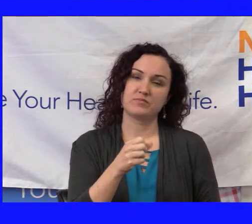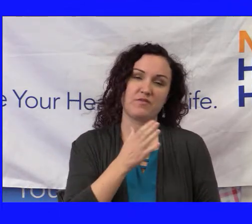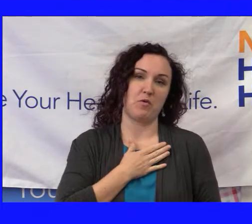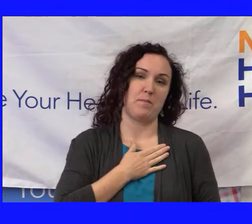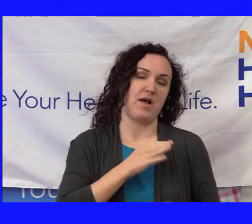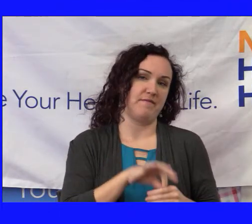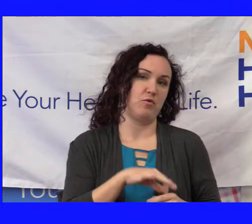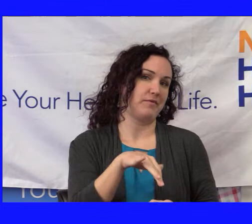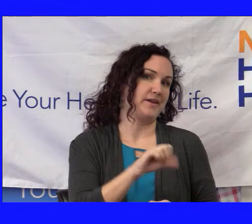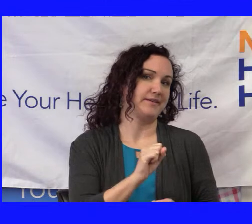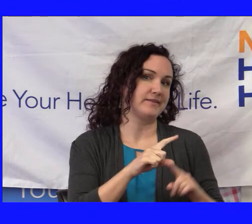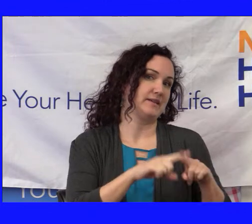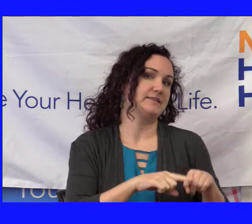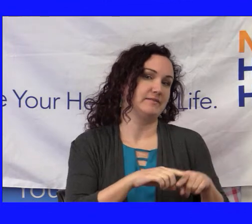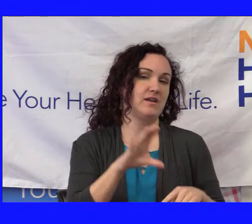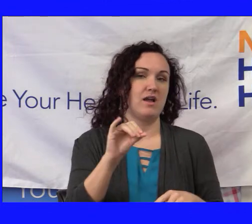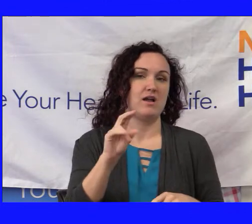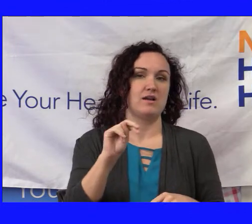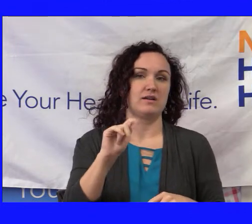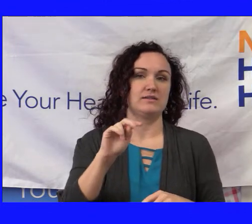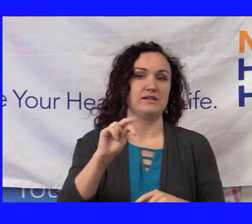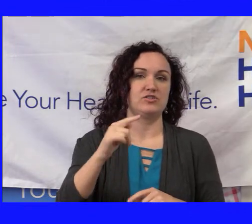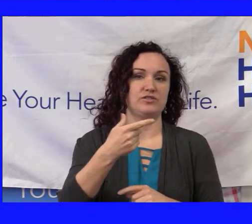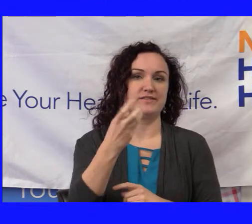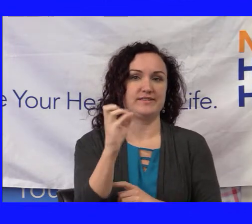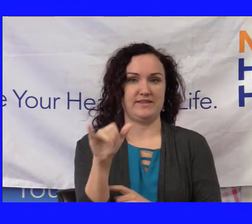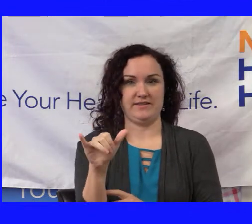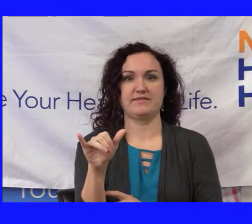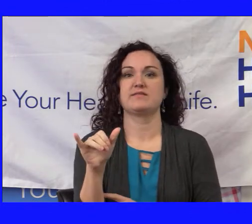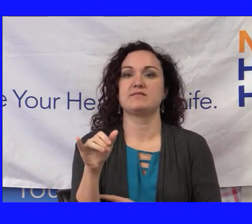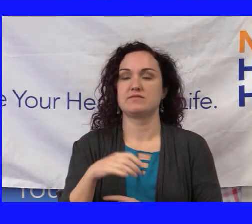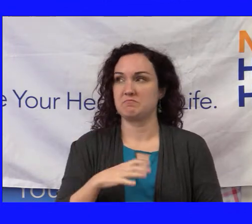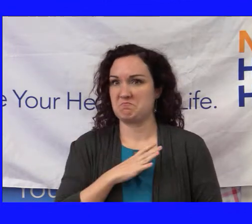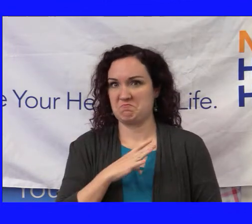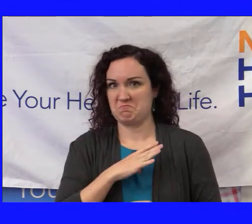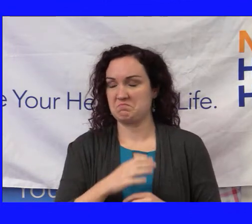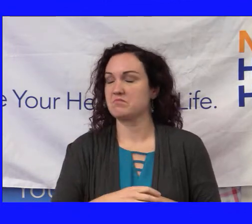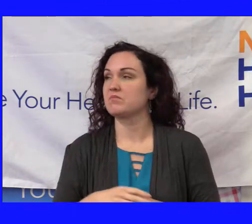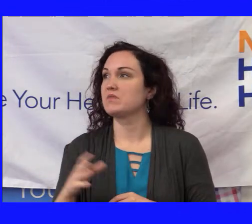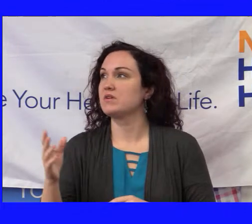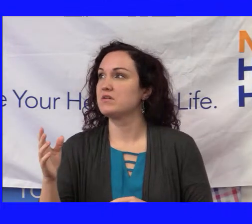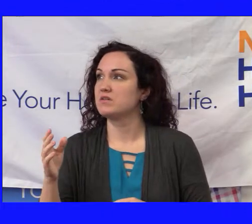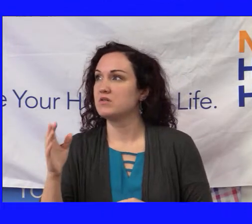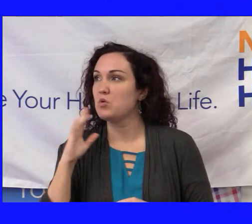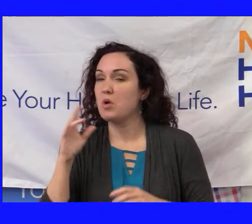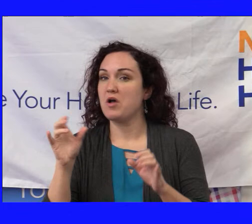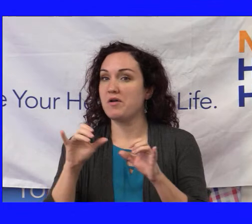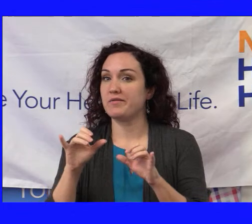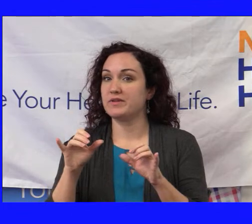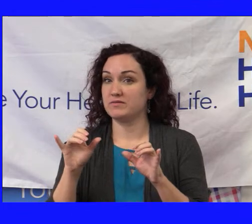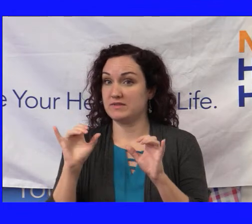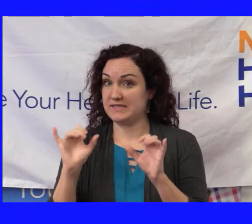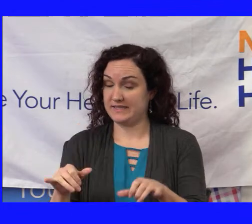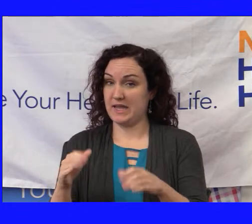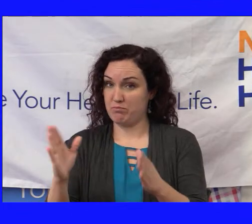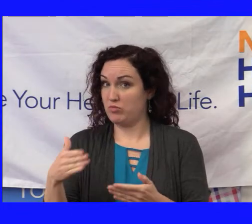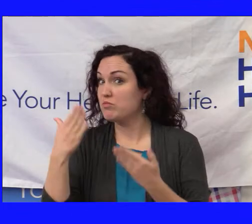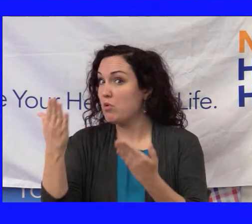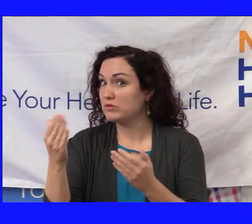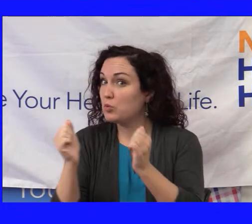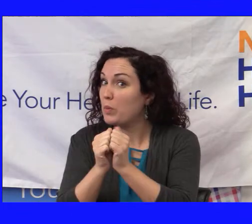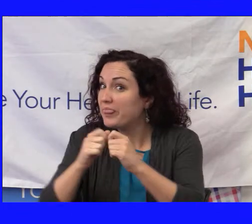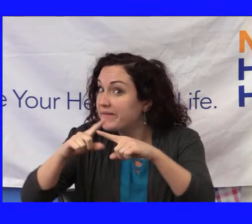yes, that will be a contingency. All right, can we then do that? We'll have the same proposal with the